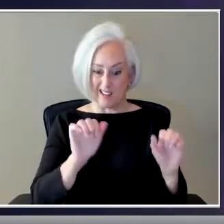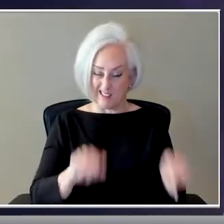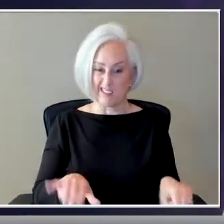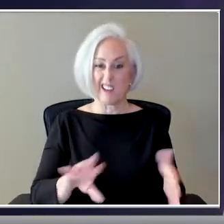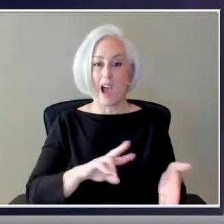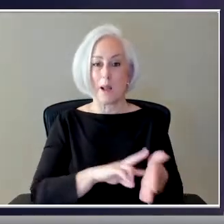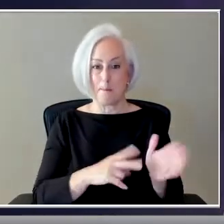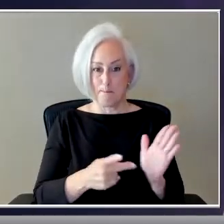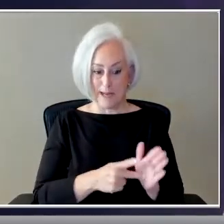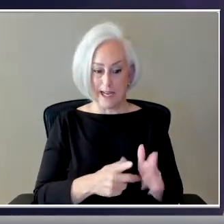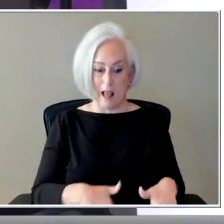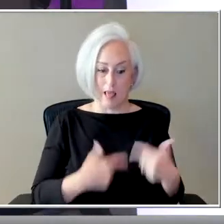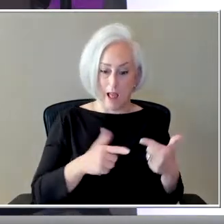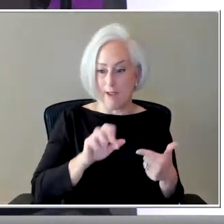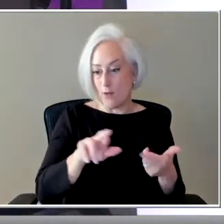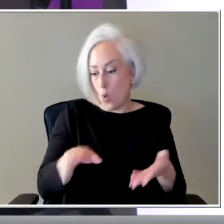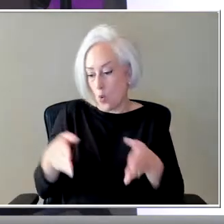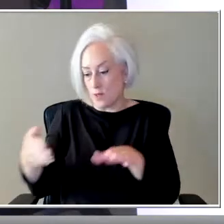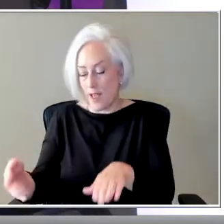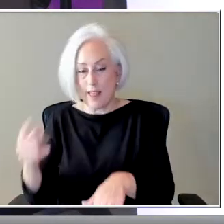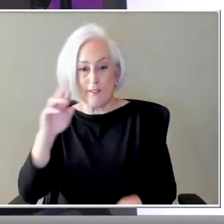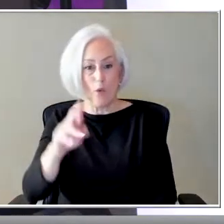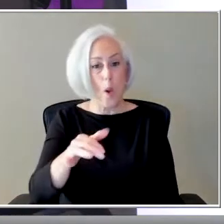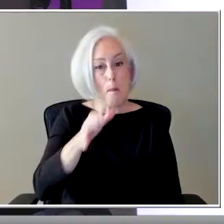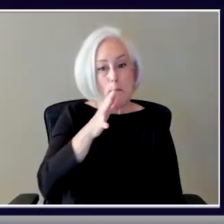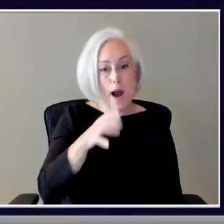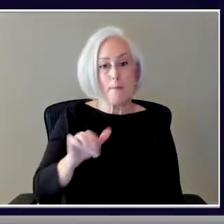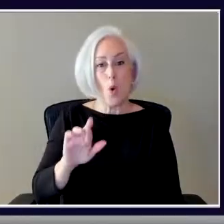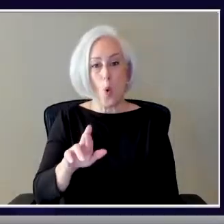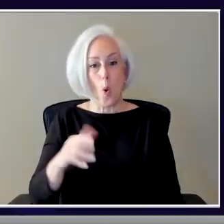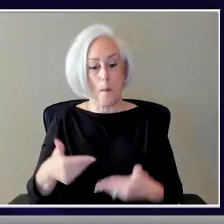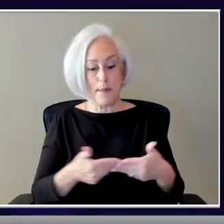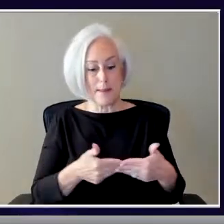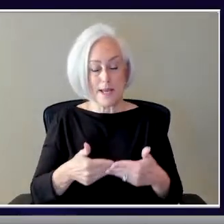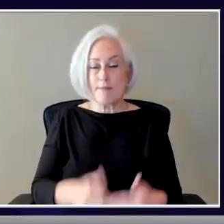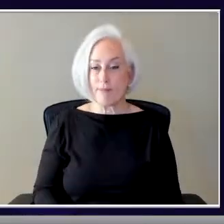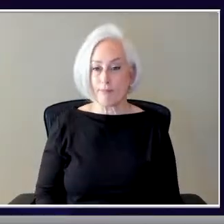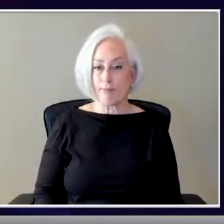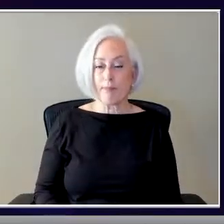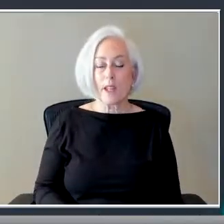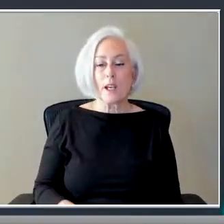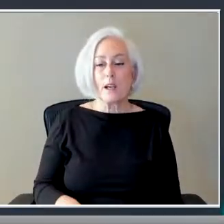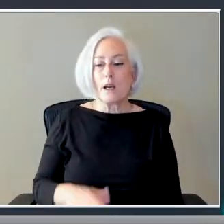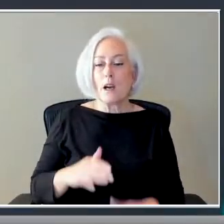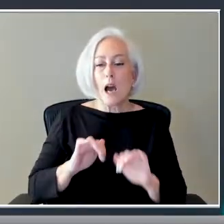fetus. And Danielle, how soon were you back home with Olivia?